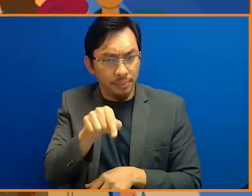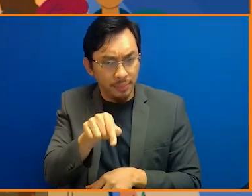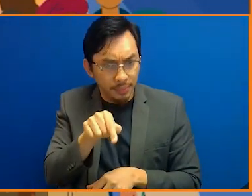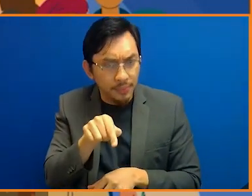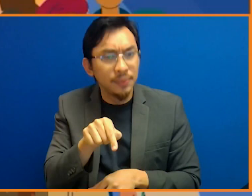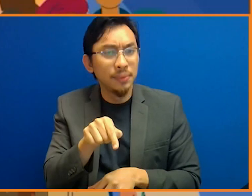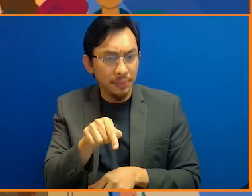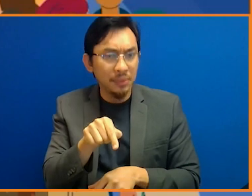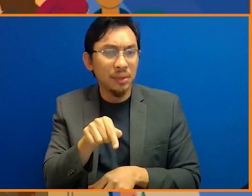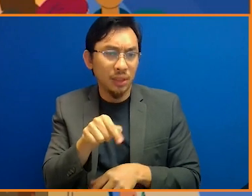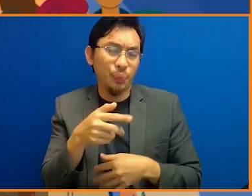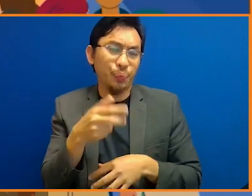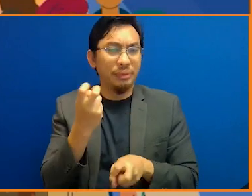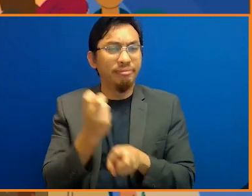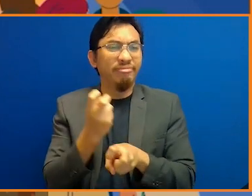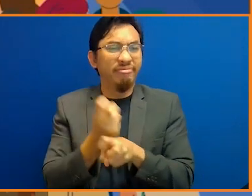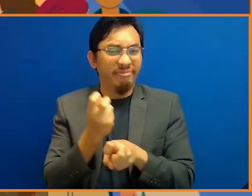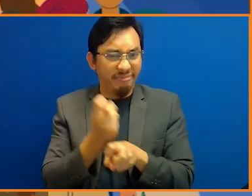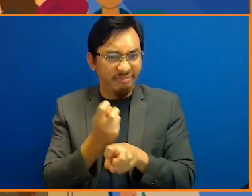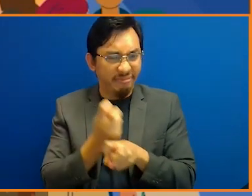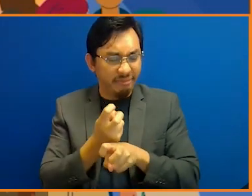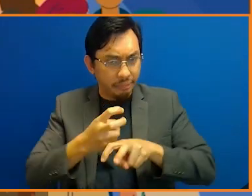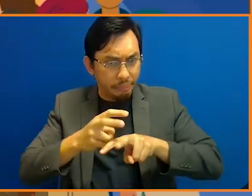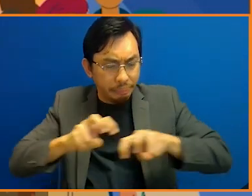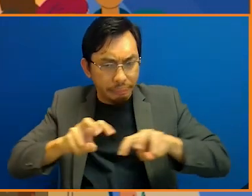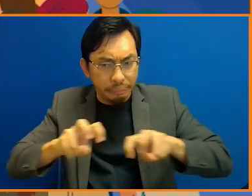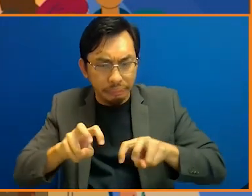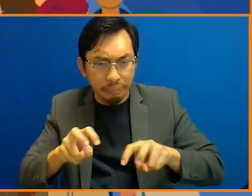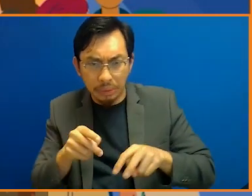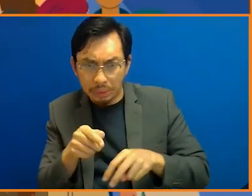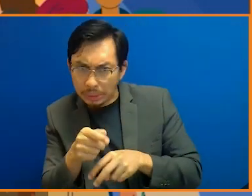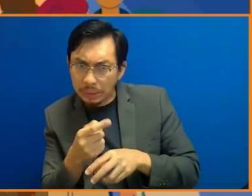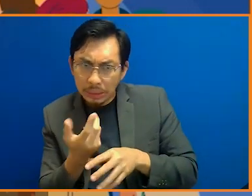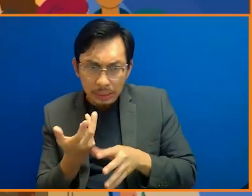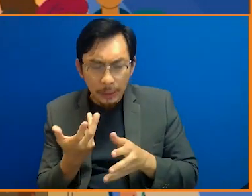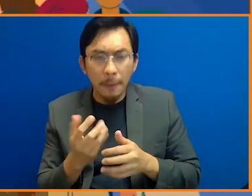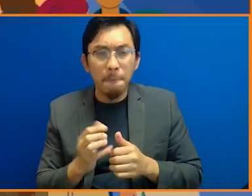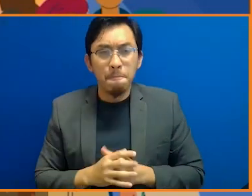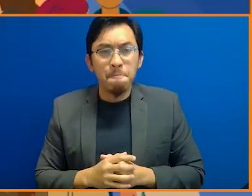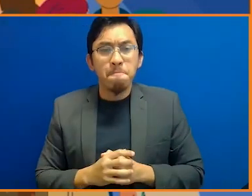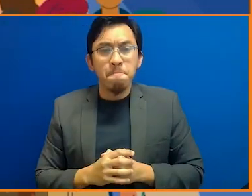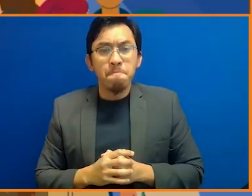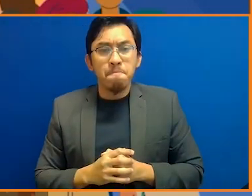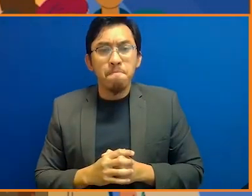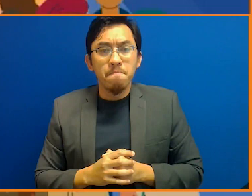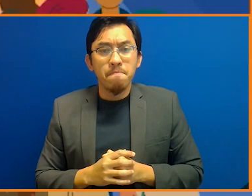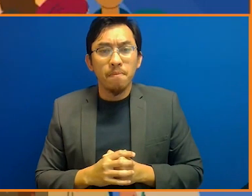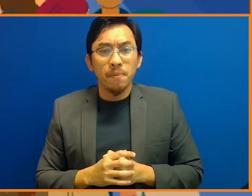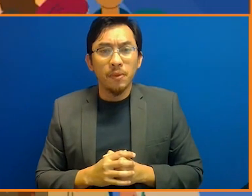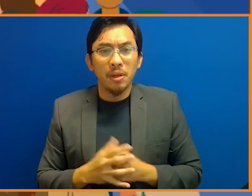but still, it's quite difficult to predefine where such